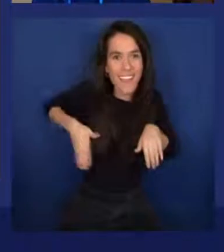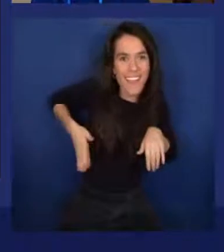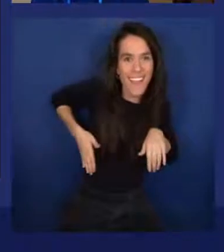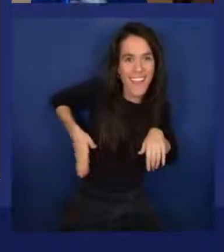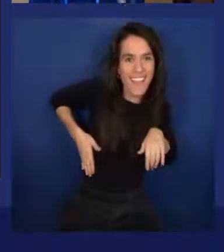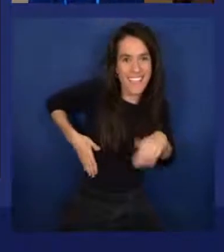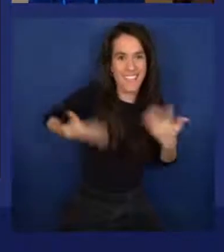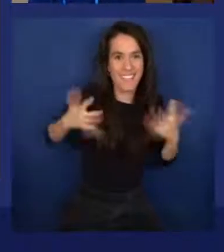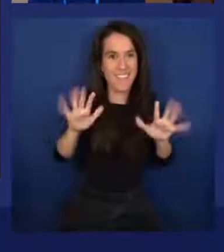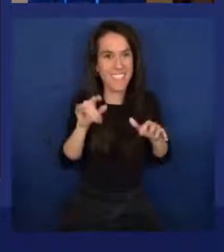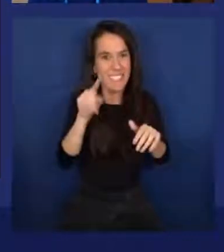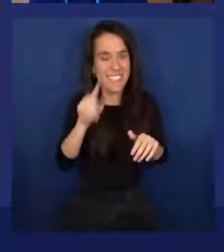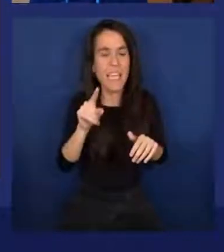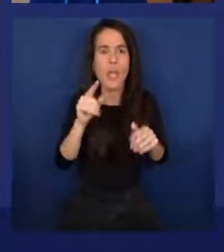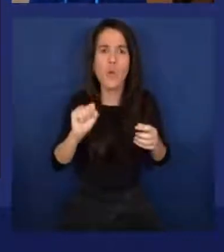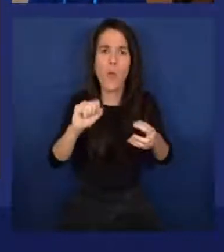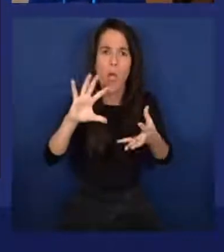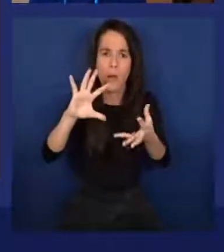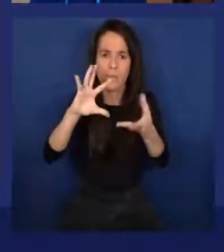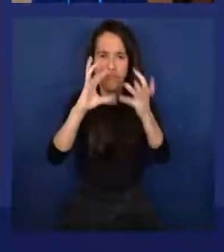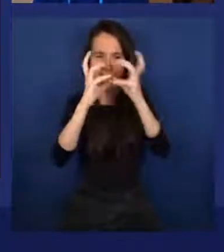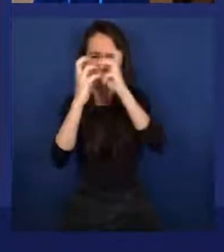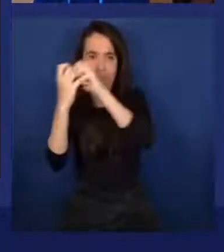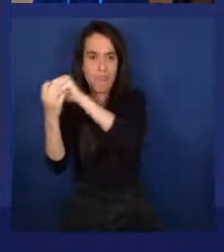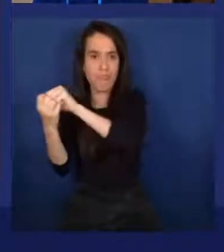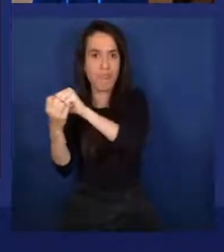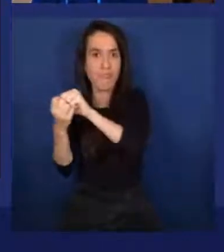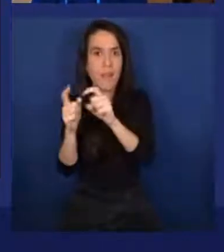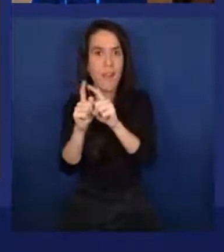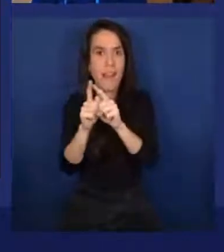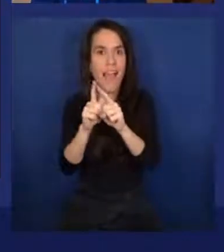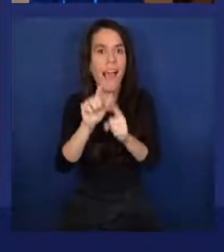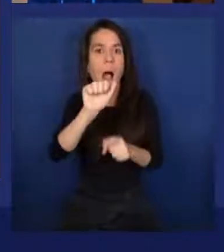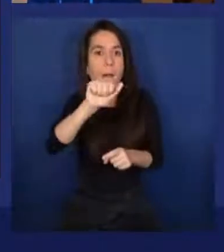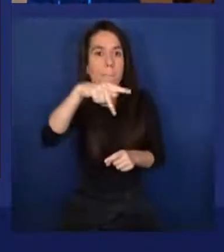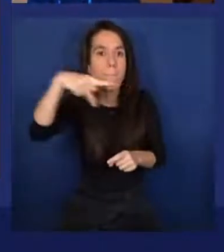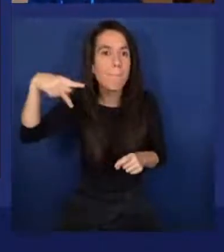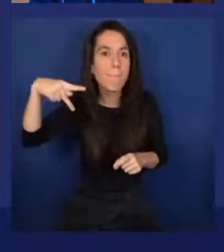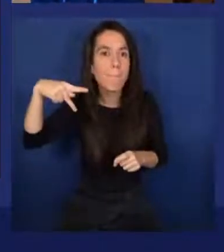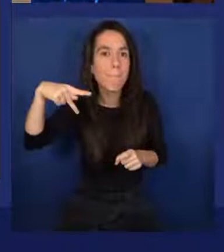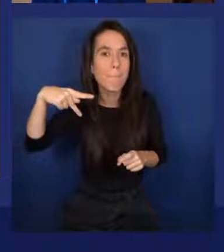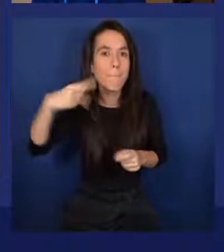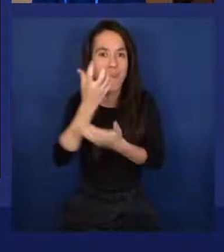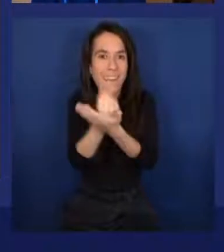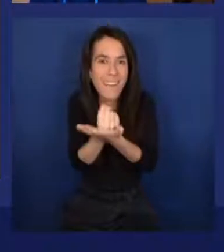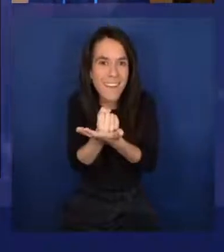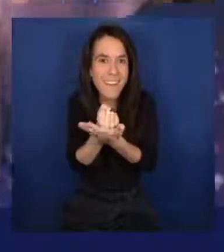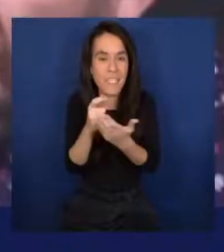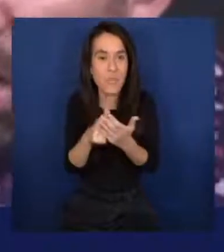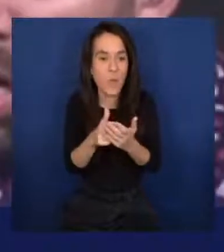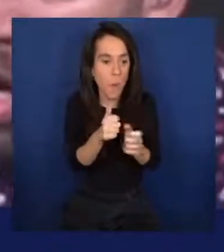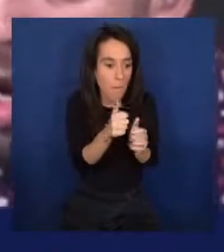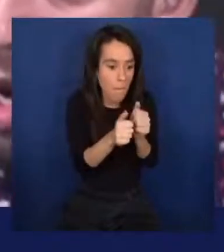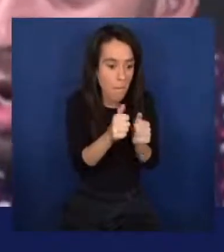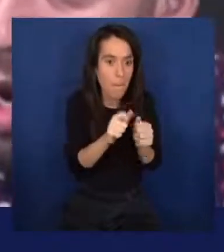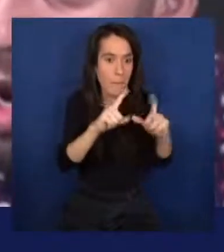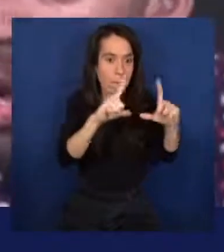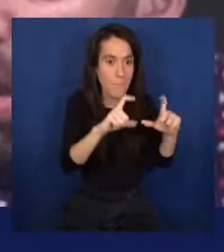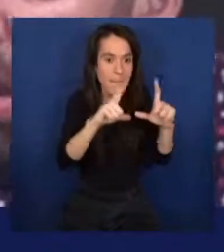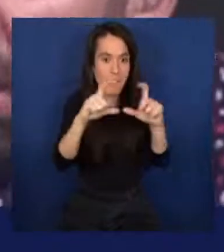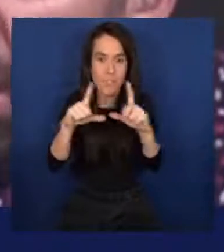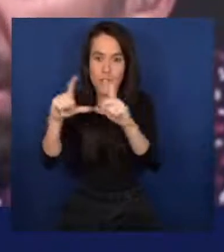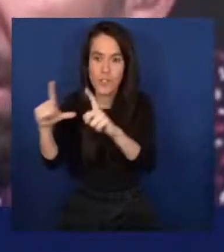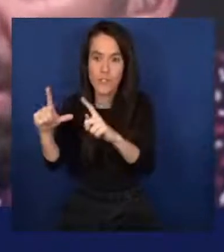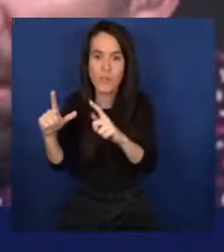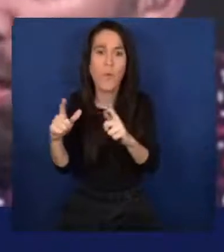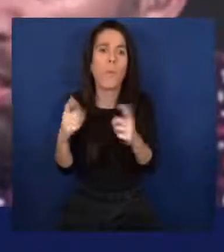you can wrap it up and build a small app around it. So you have Power Apps and you have Flow. So basically what you do, you build a simple app